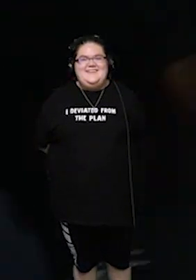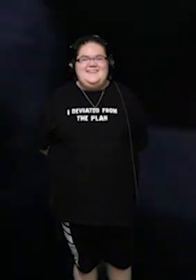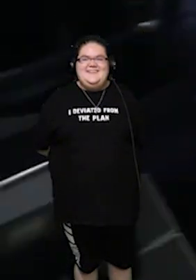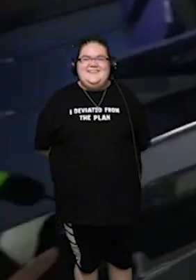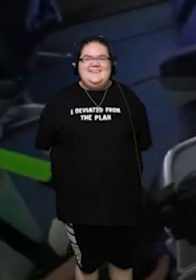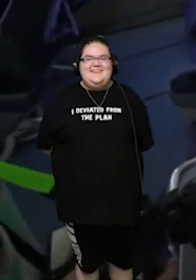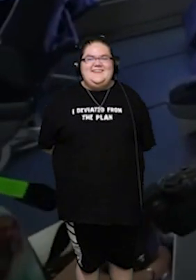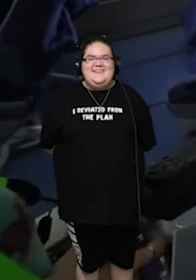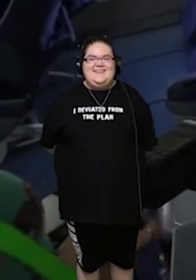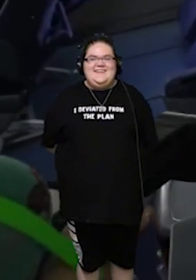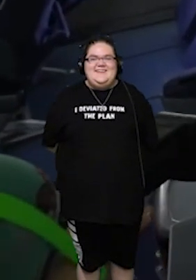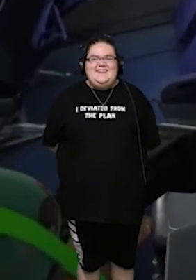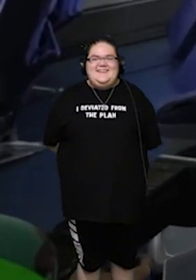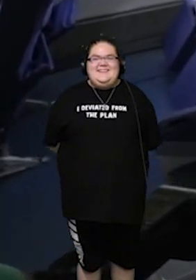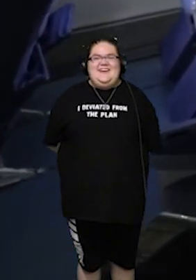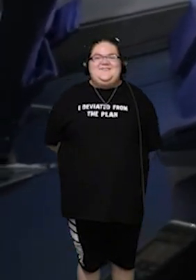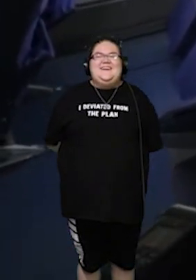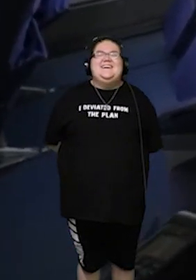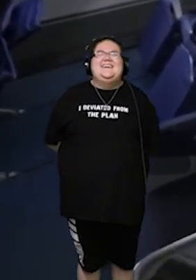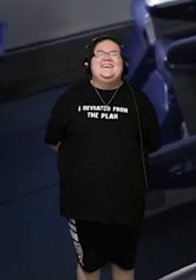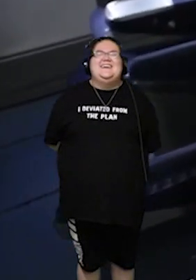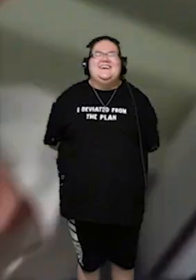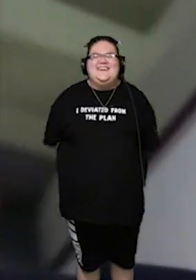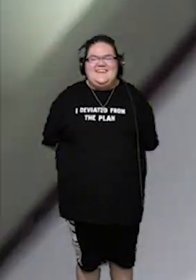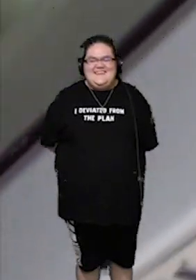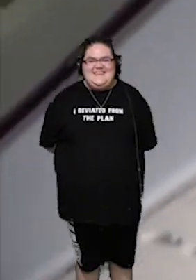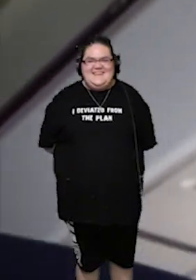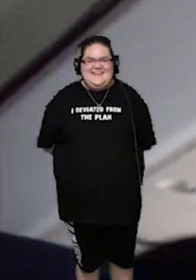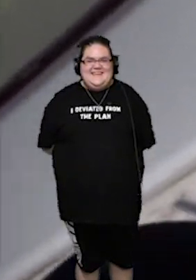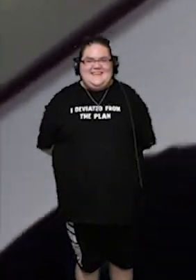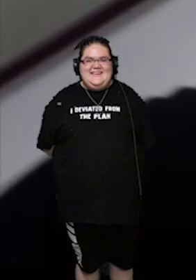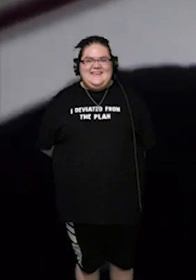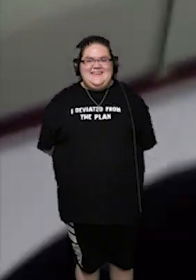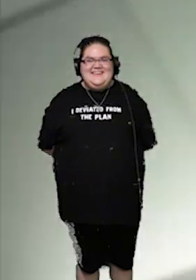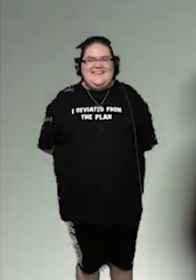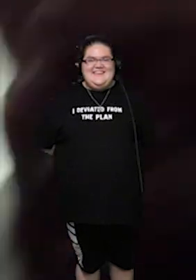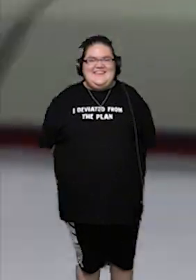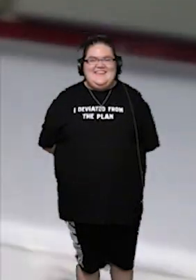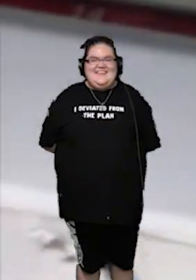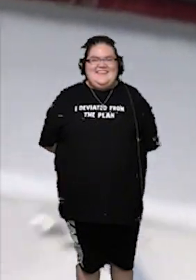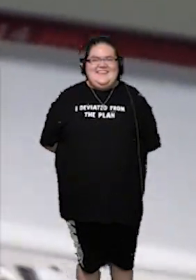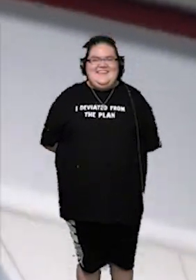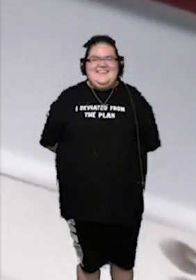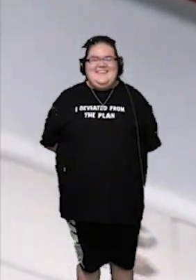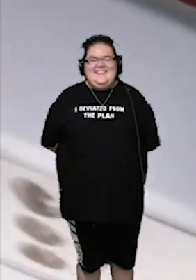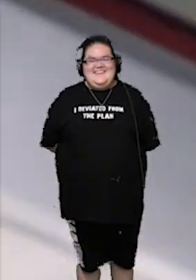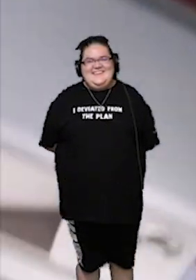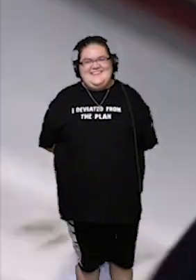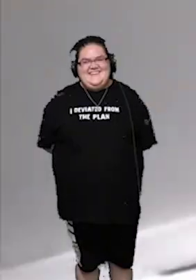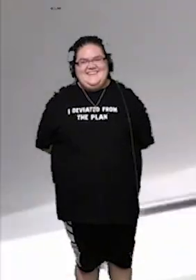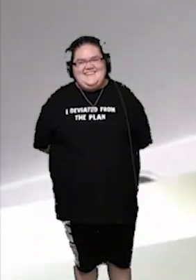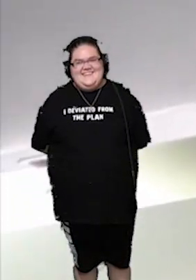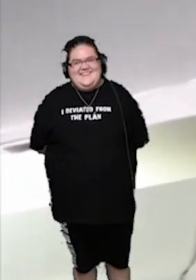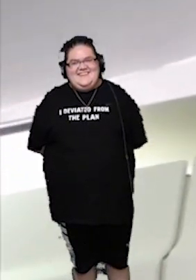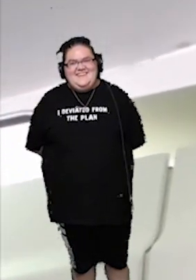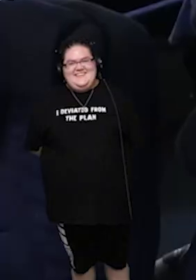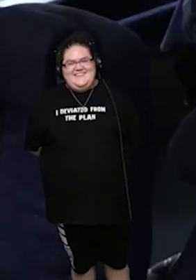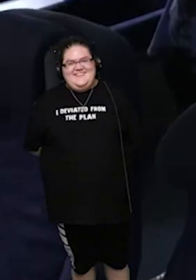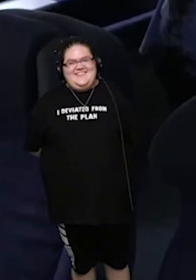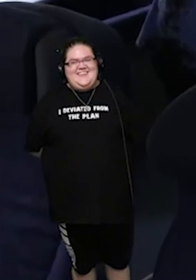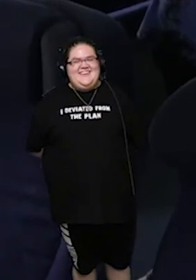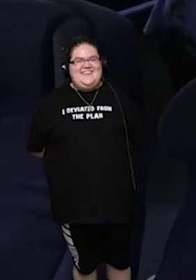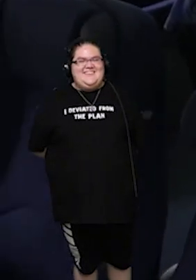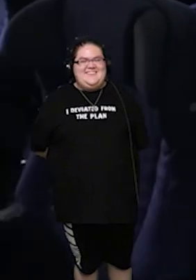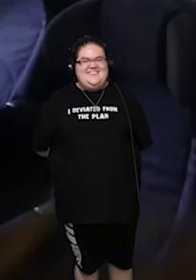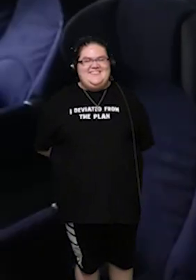Yeah. It's on a lap to get Vic, and he's just walked back on. How do you know I thought see us, bro? Like, we no, we just found them now, yeah. Oh, so you guys won?